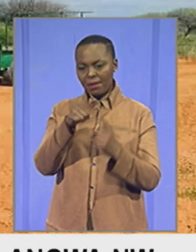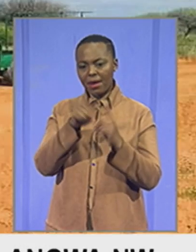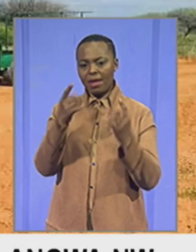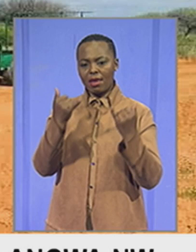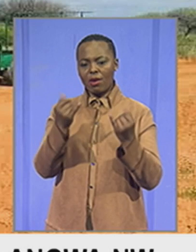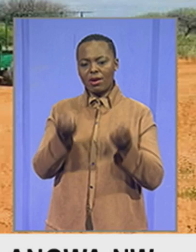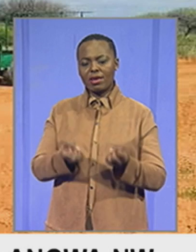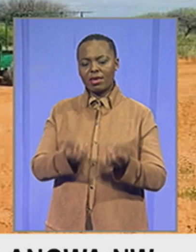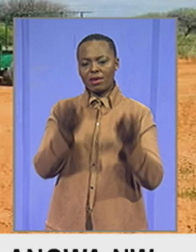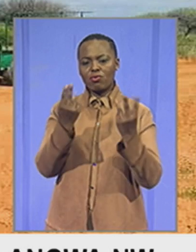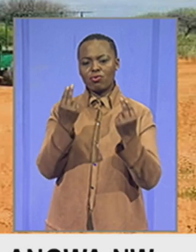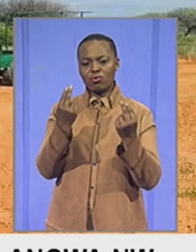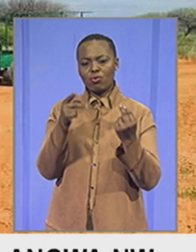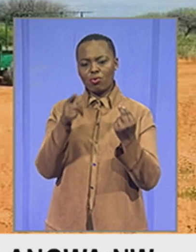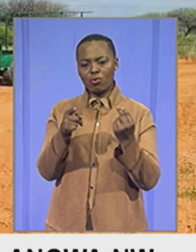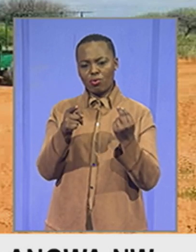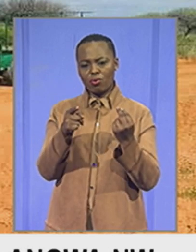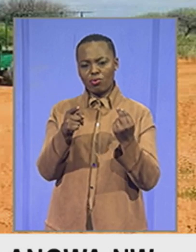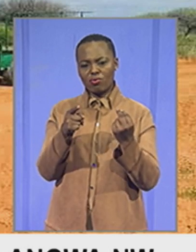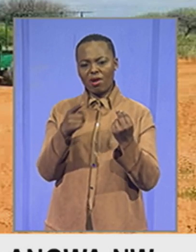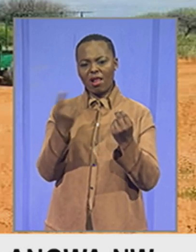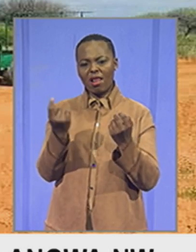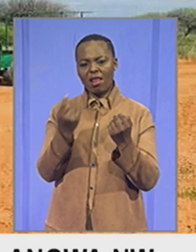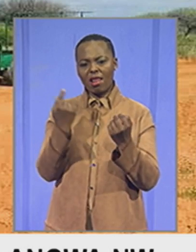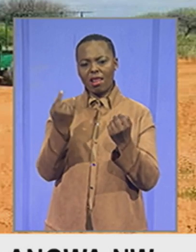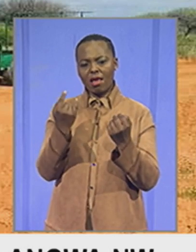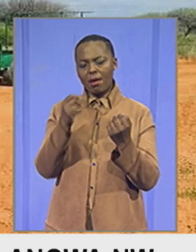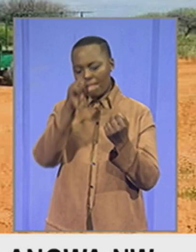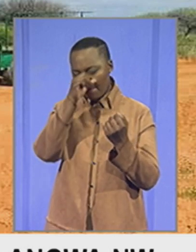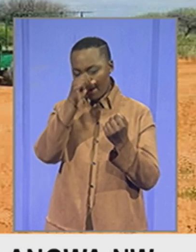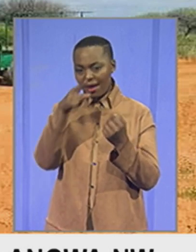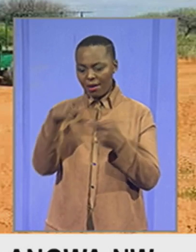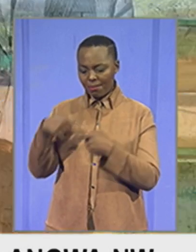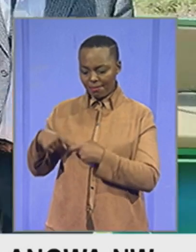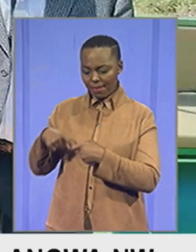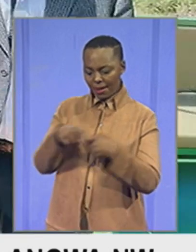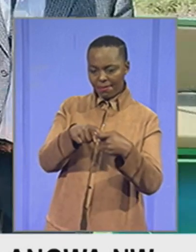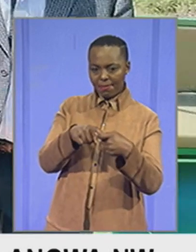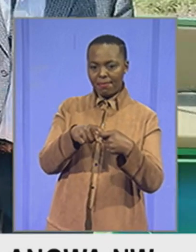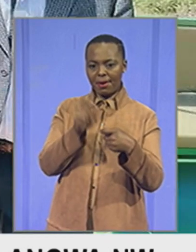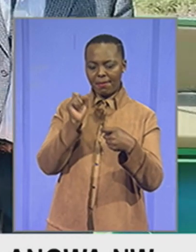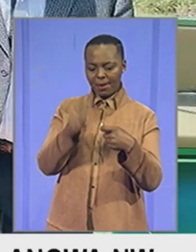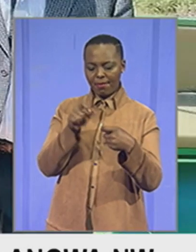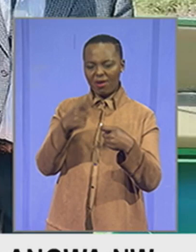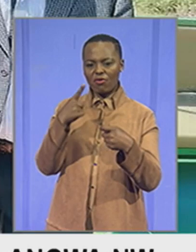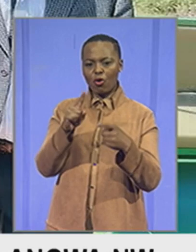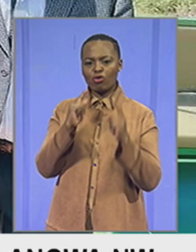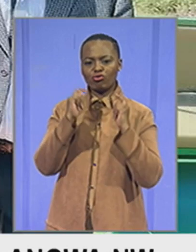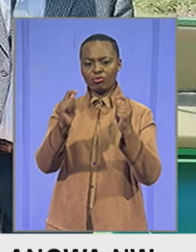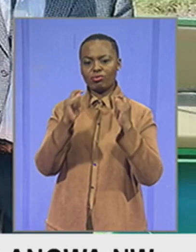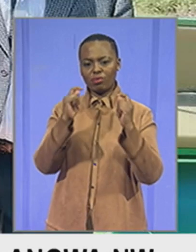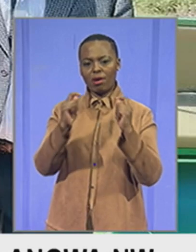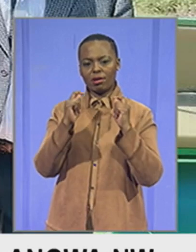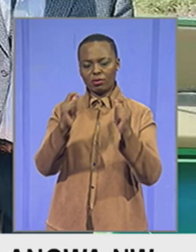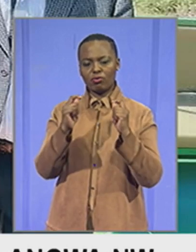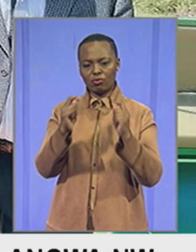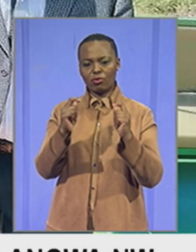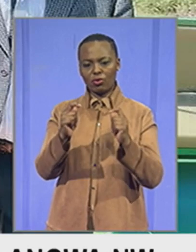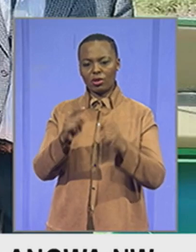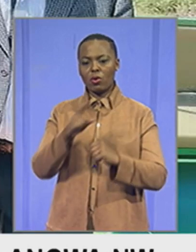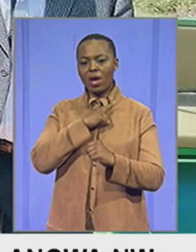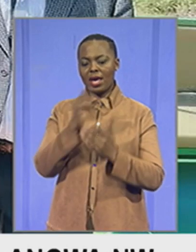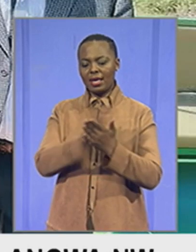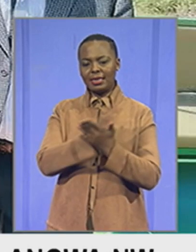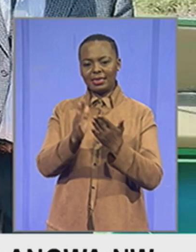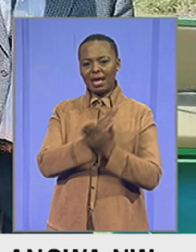ga e se la ntlha go nna le thebolo ya go nna jalo jaaka ke tlhalositse gonne e le karolo ya leano la bosetšhaba la go ka thusa jalo